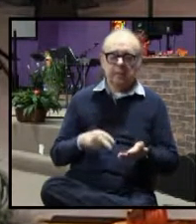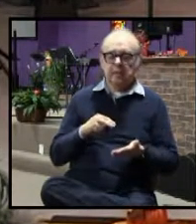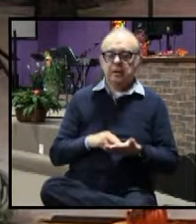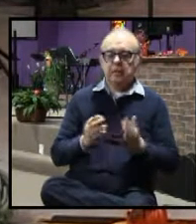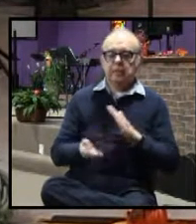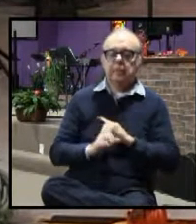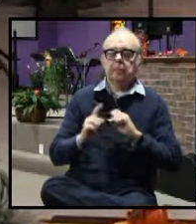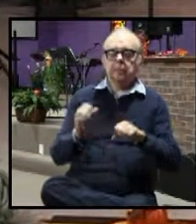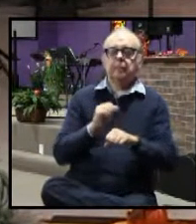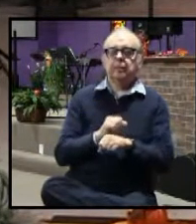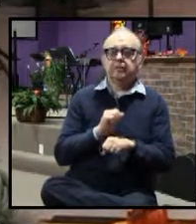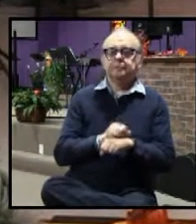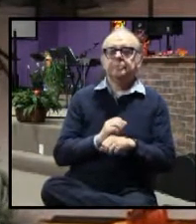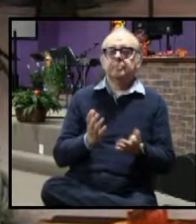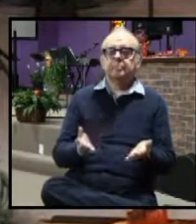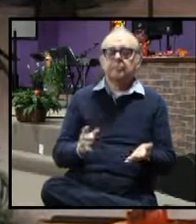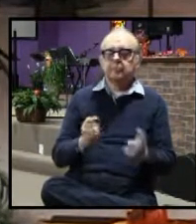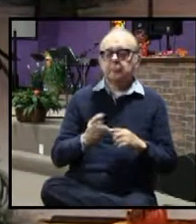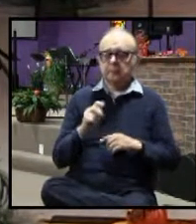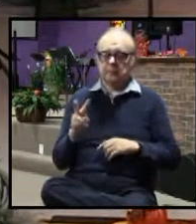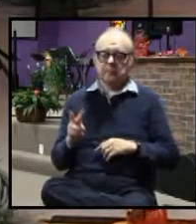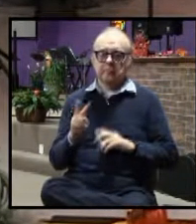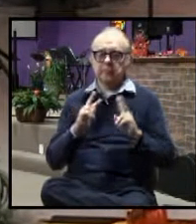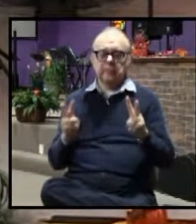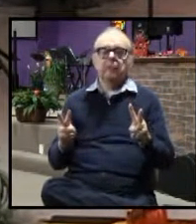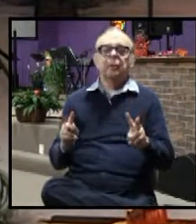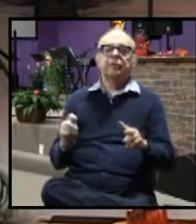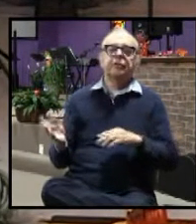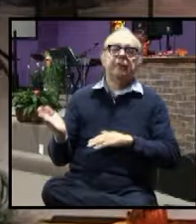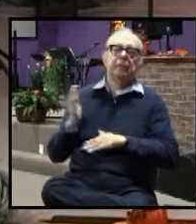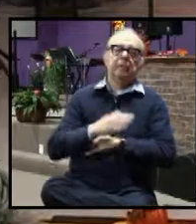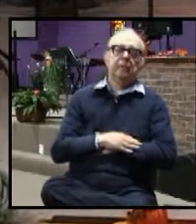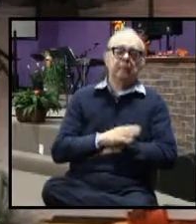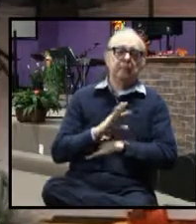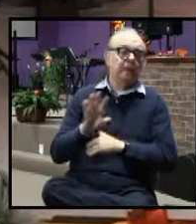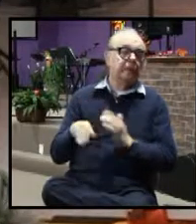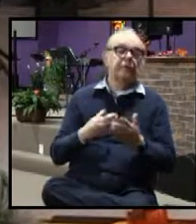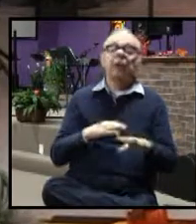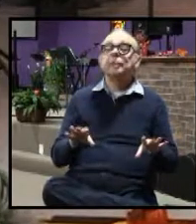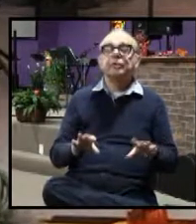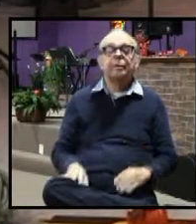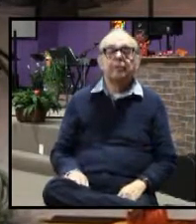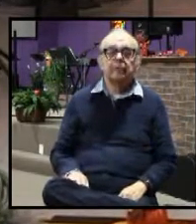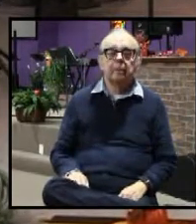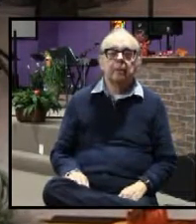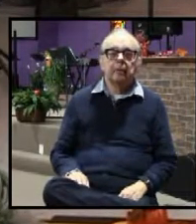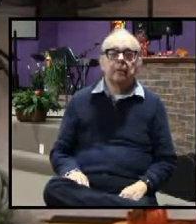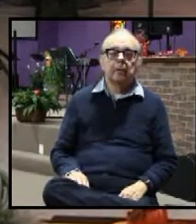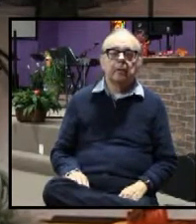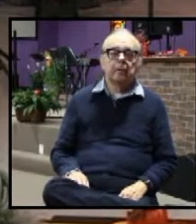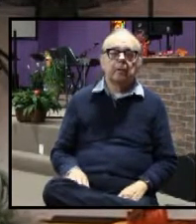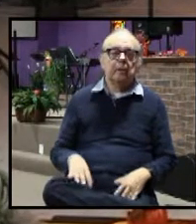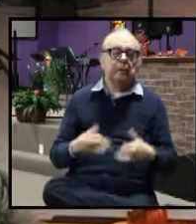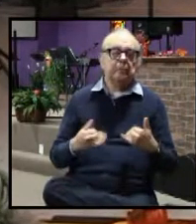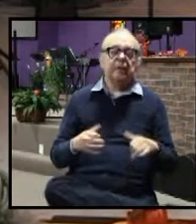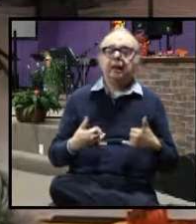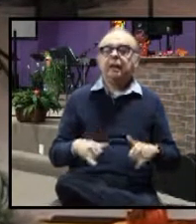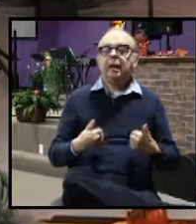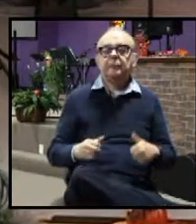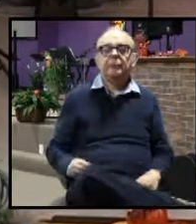get up in the morning, you go to work, or maybe you don't go to work. You turn on the TV and you watch it all day, and that's all you do. Or play Candy